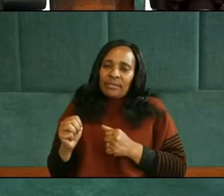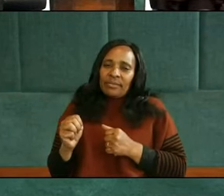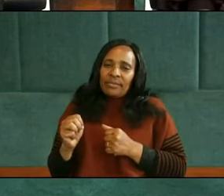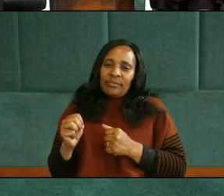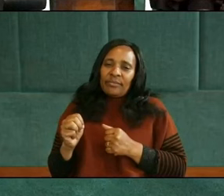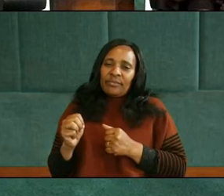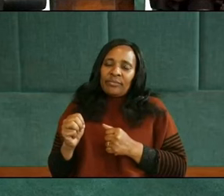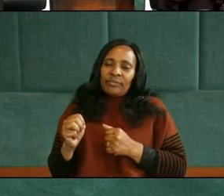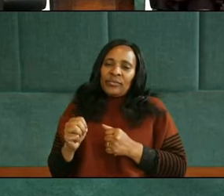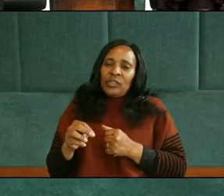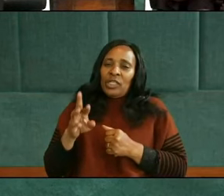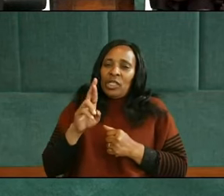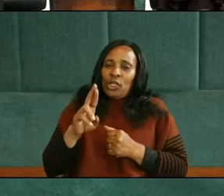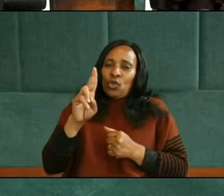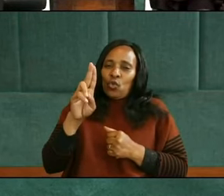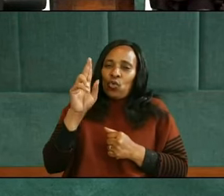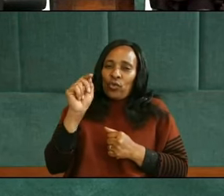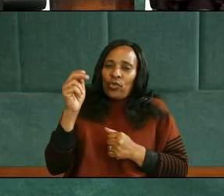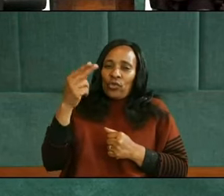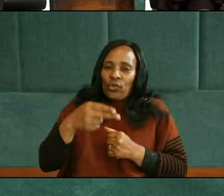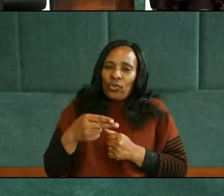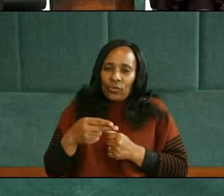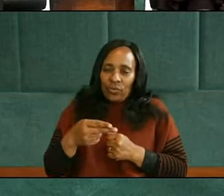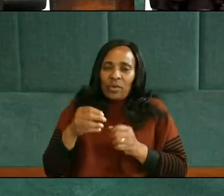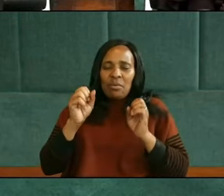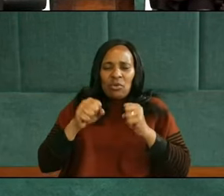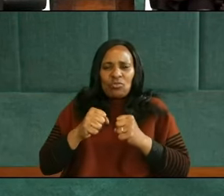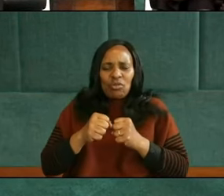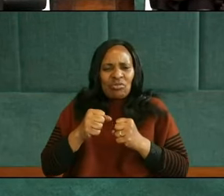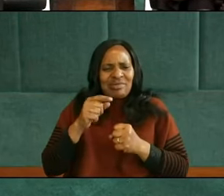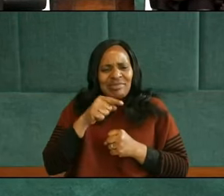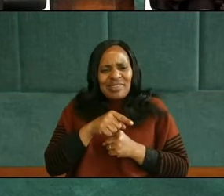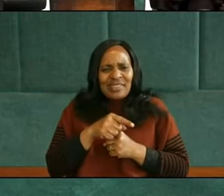Maybe Ruth. Mm-hmm. Ruth was